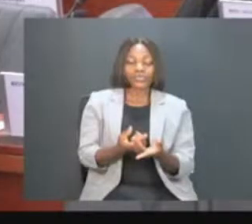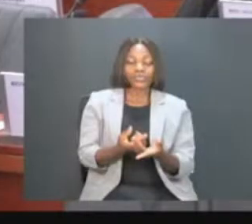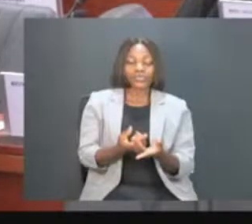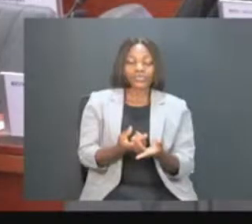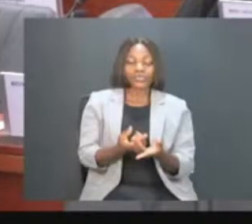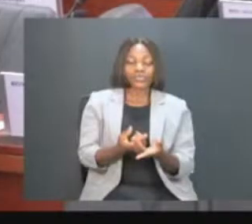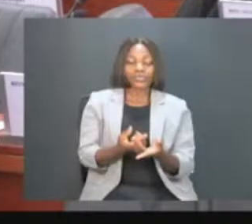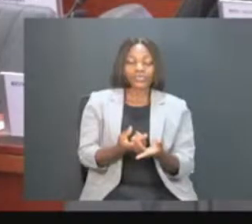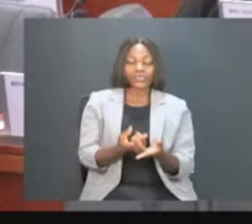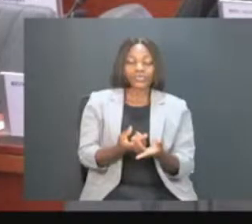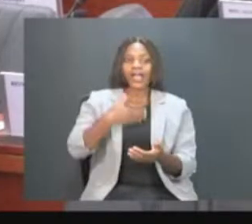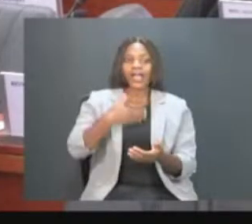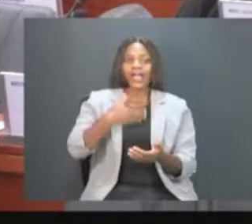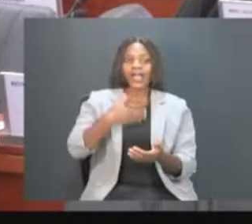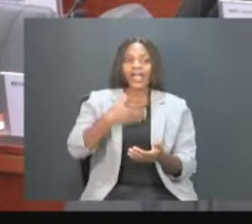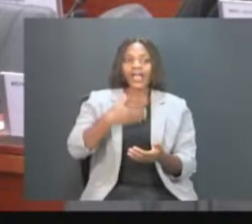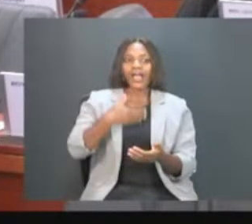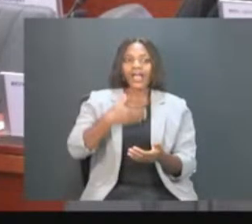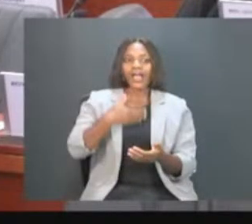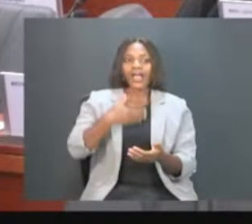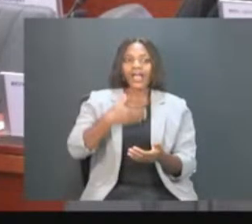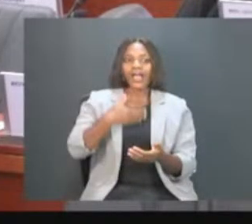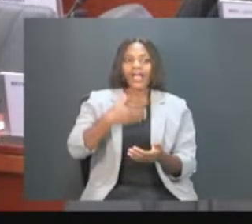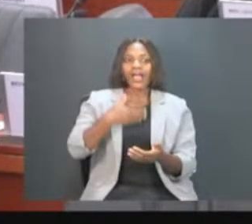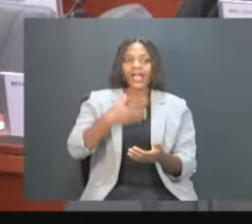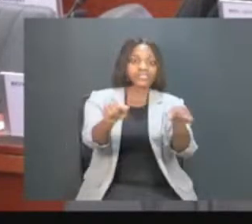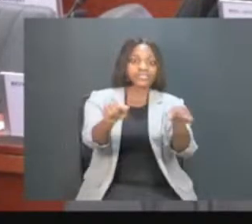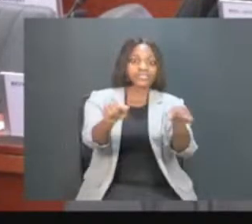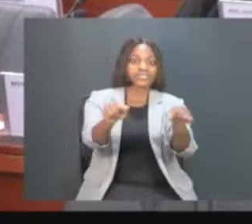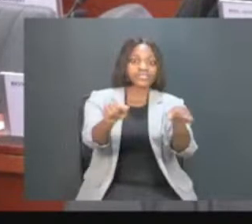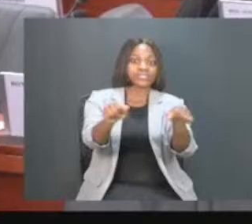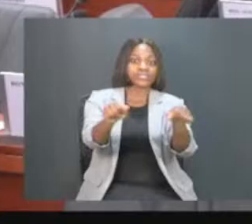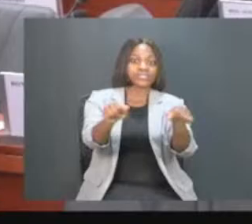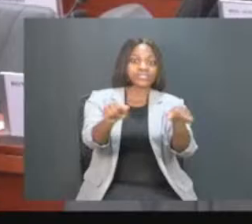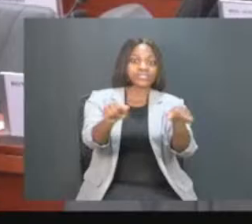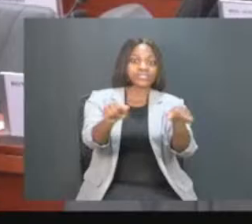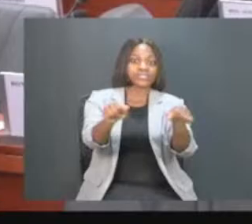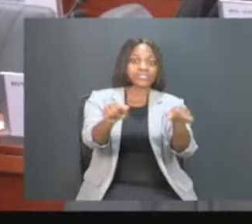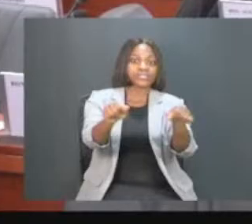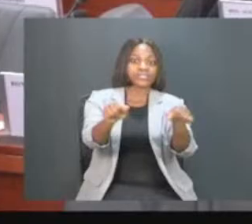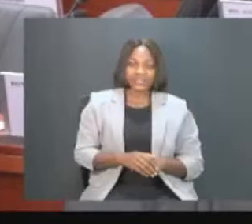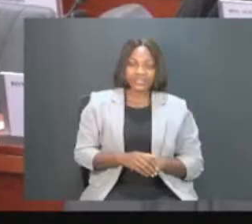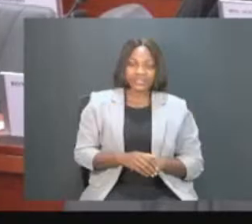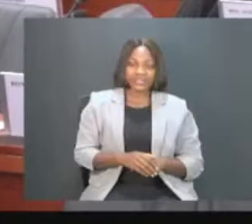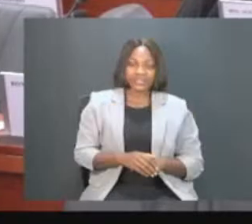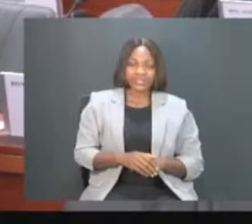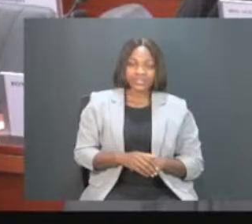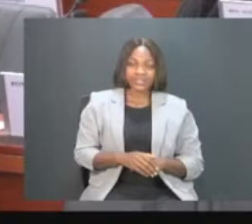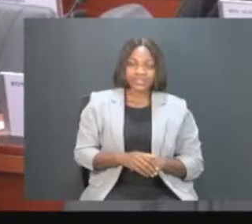a very productive sector and will deliver